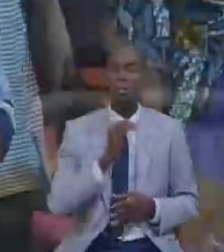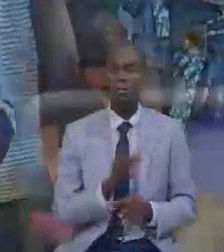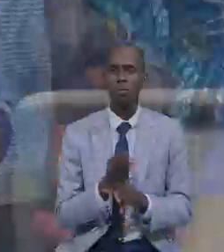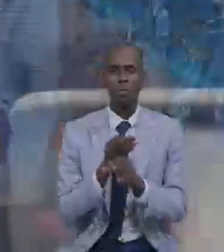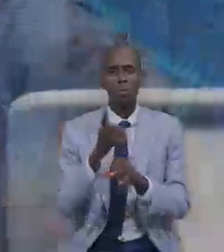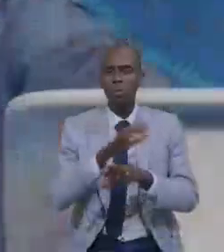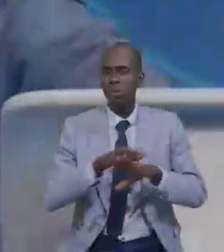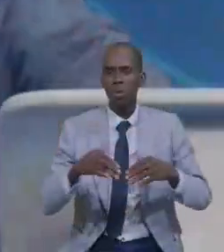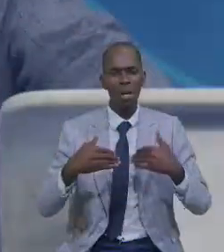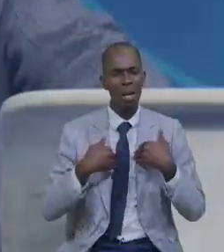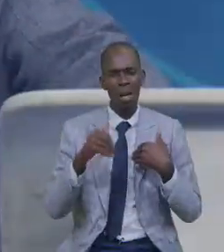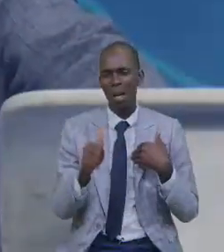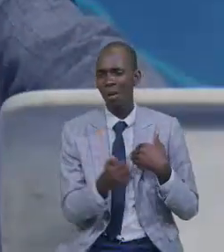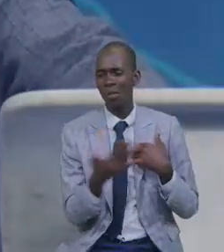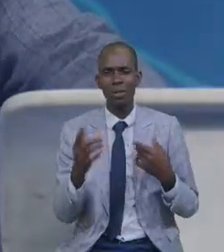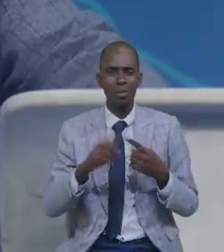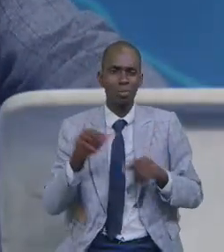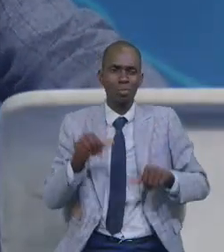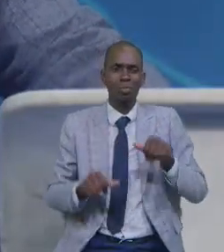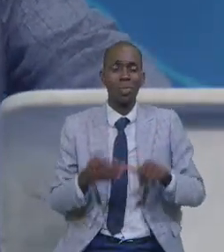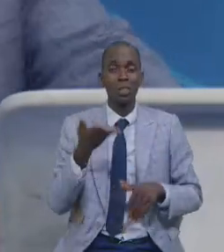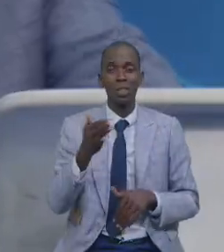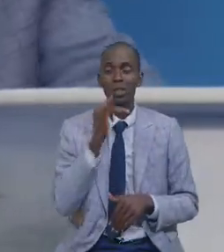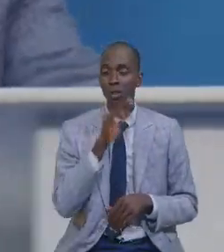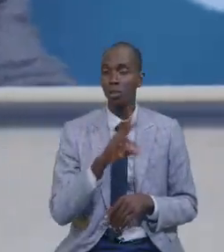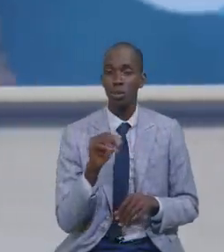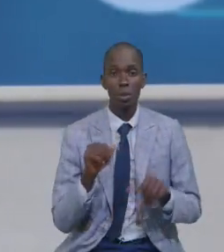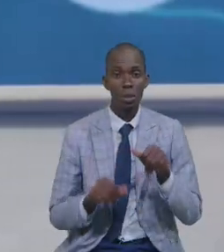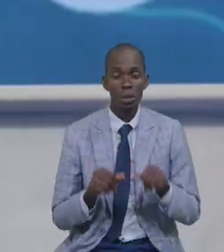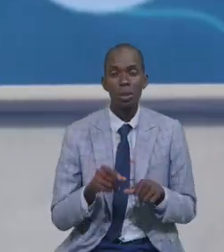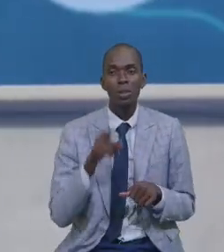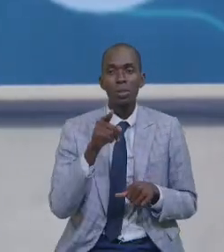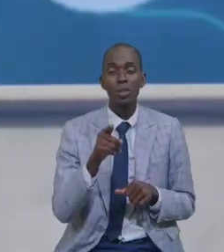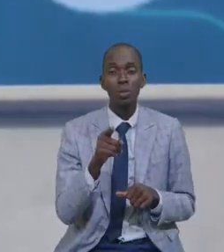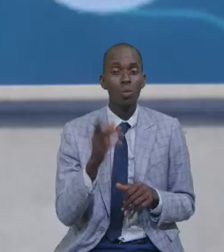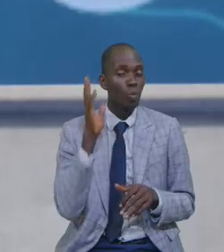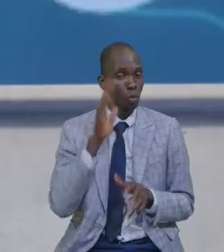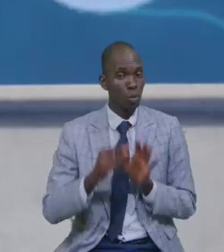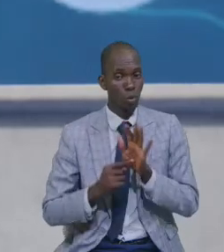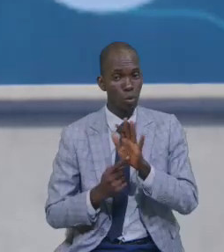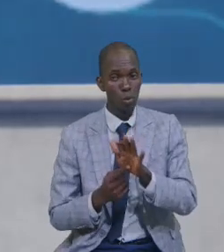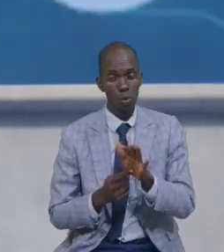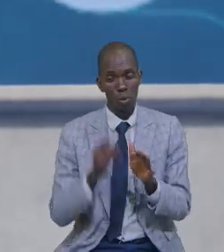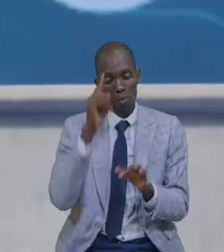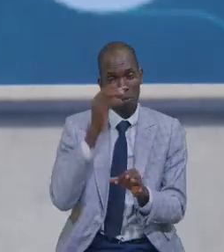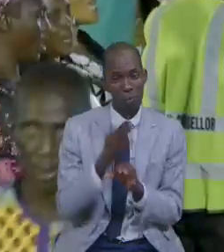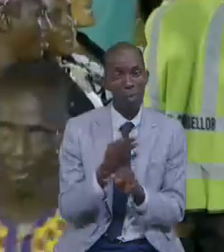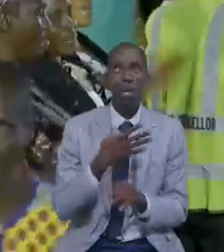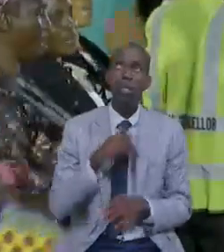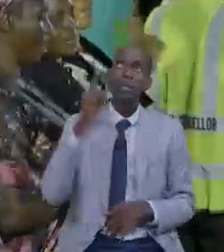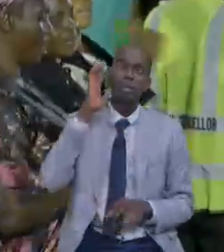to doubt. There's no doubt. You are going to manifest faith, and will do it in your